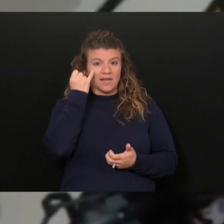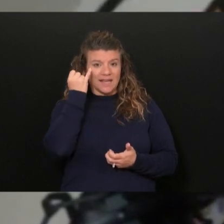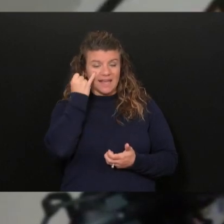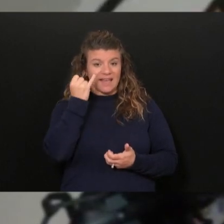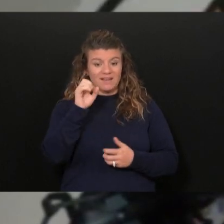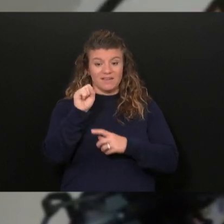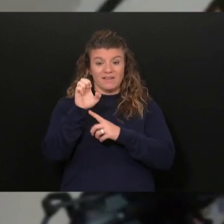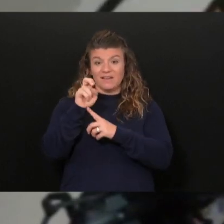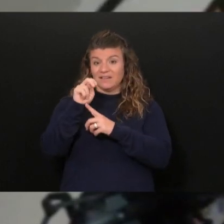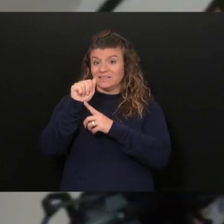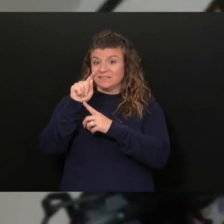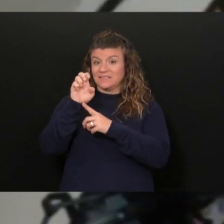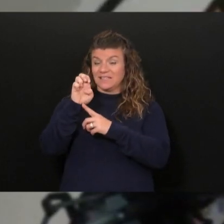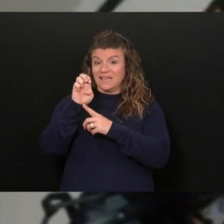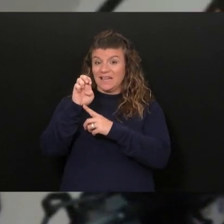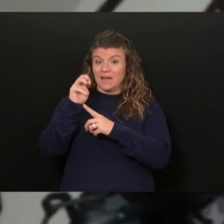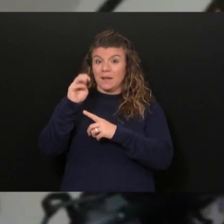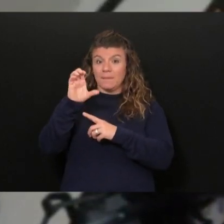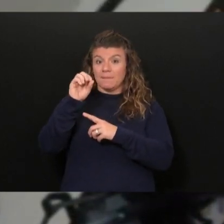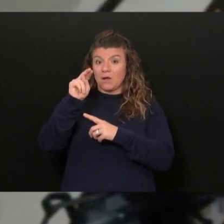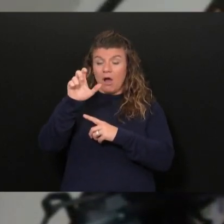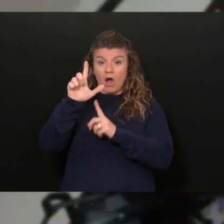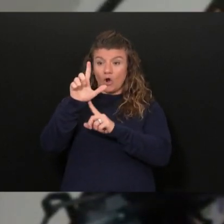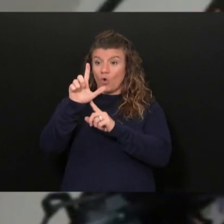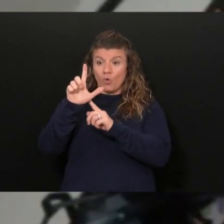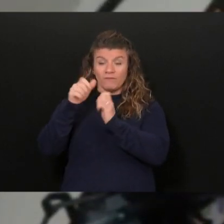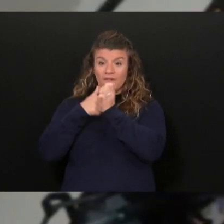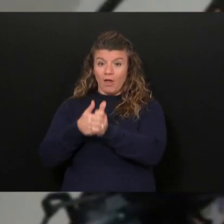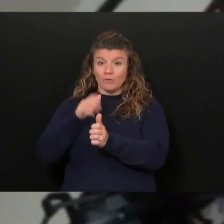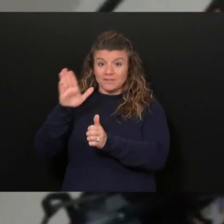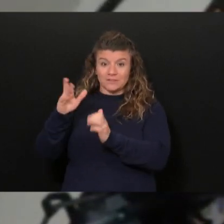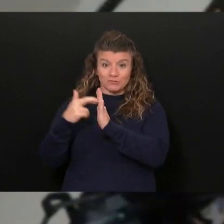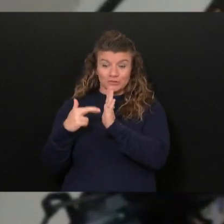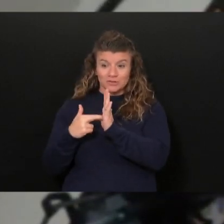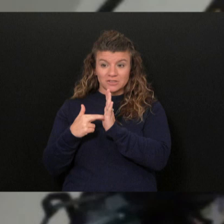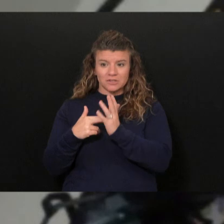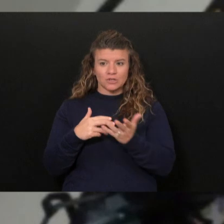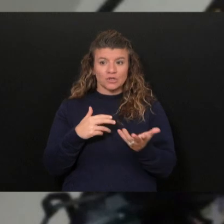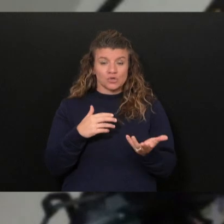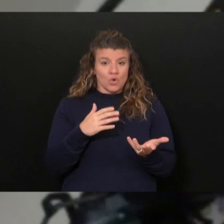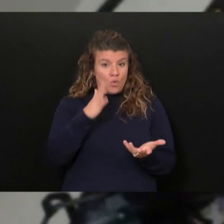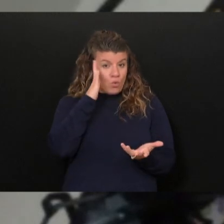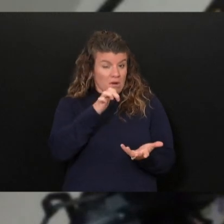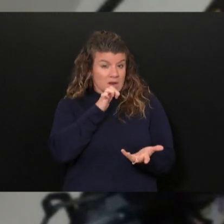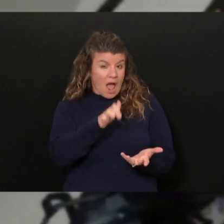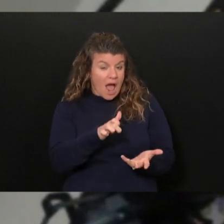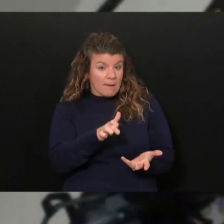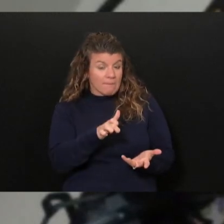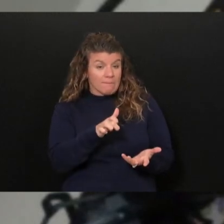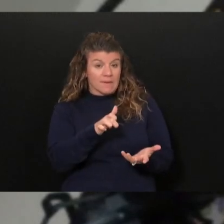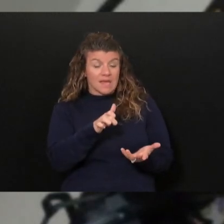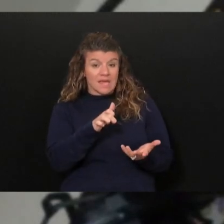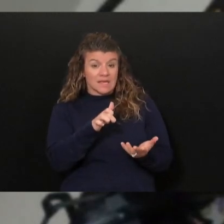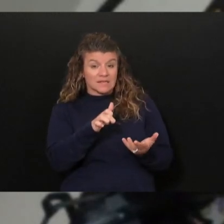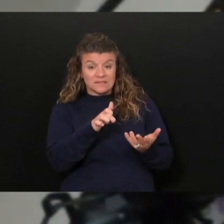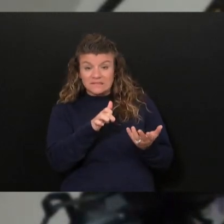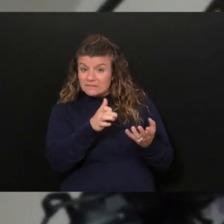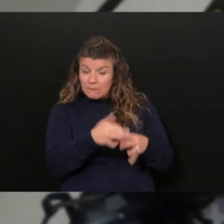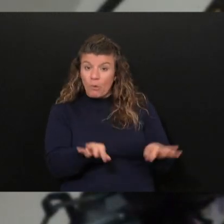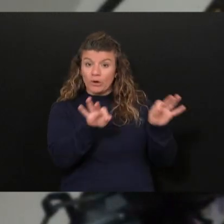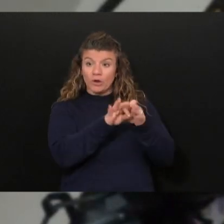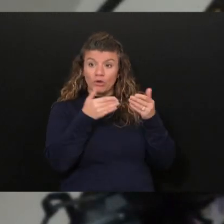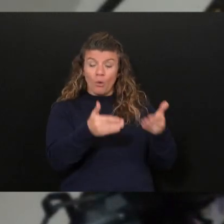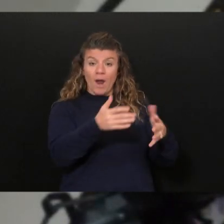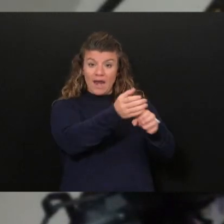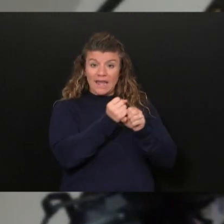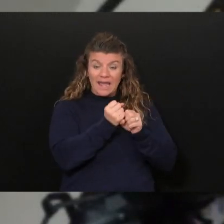Mitch McConnell sticks by his guns on that. So would it not be prudent to get the legislature here